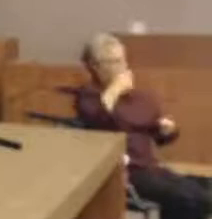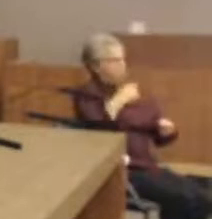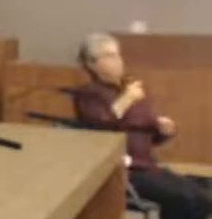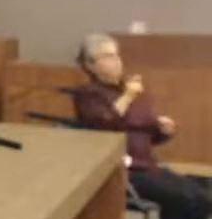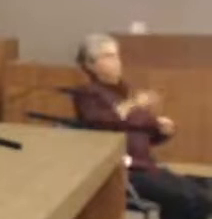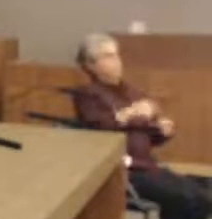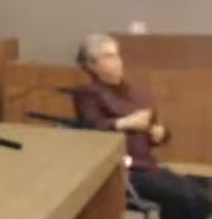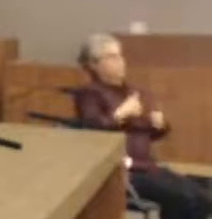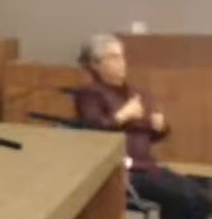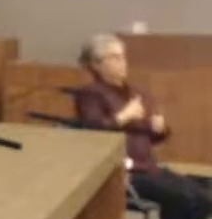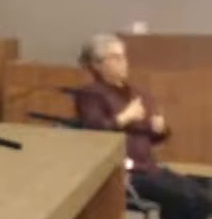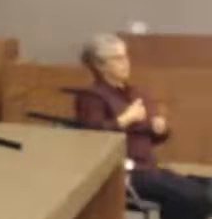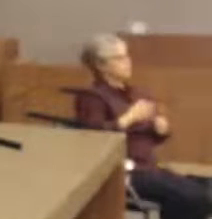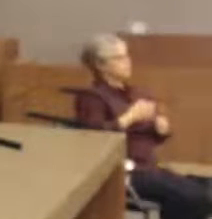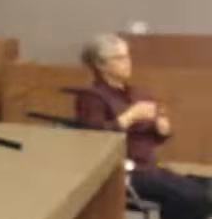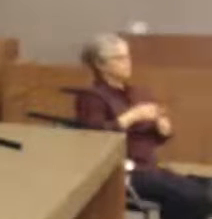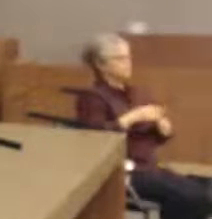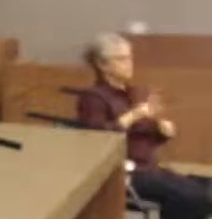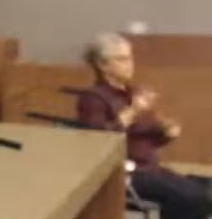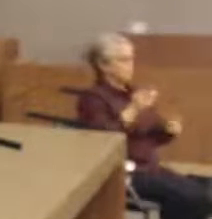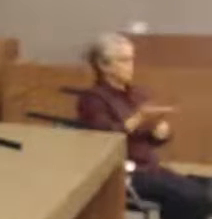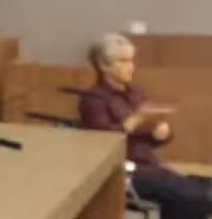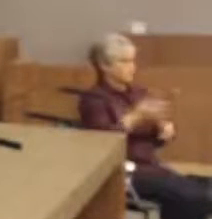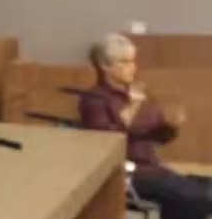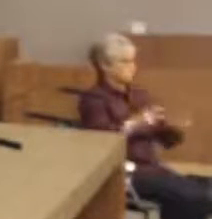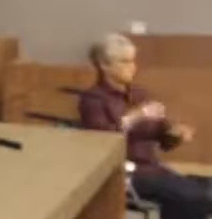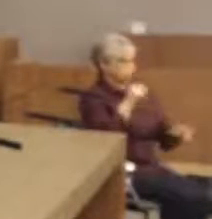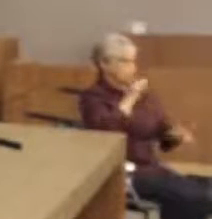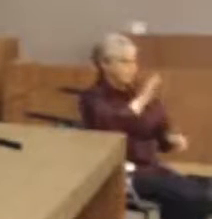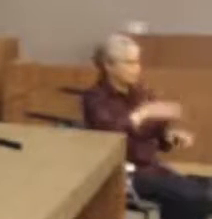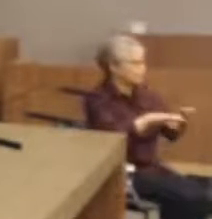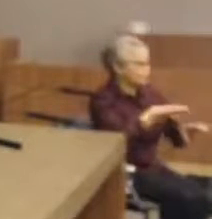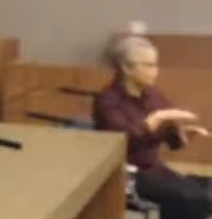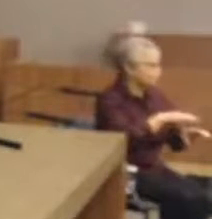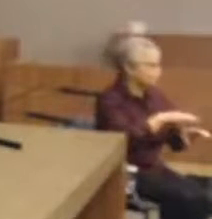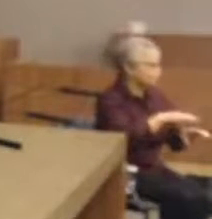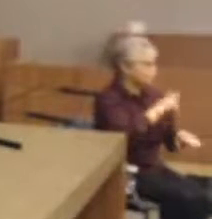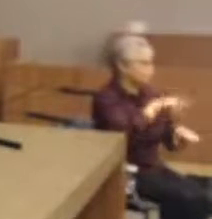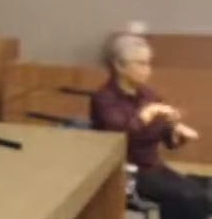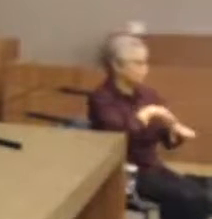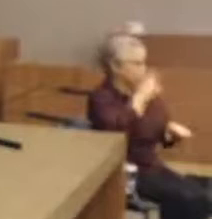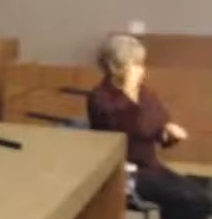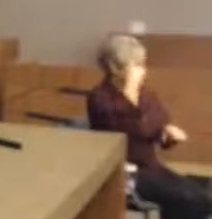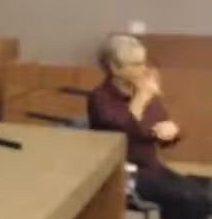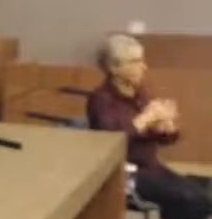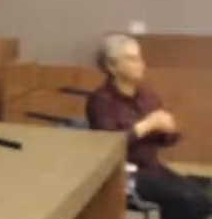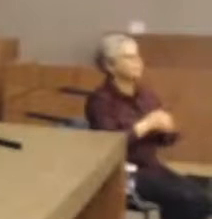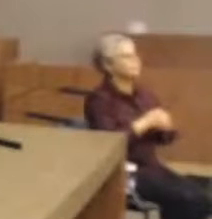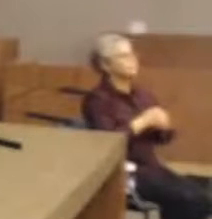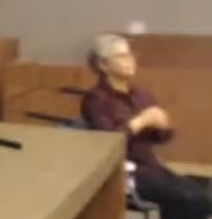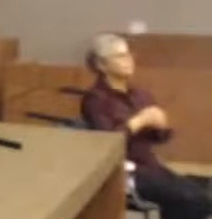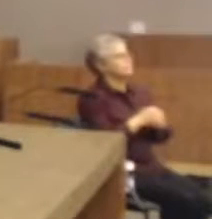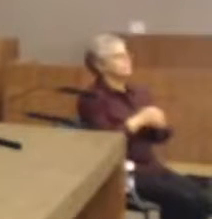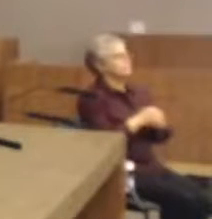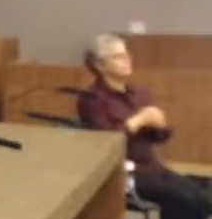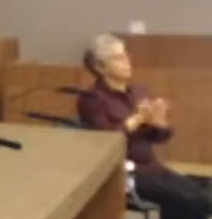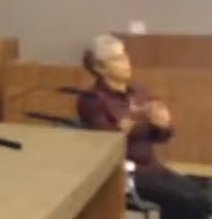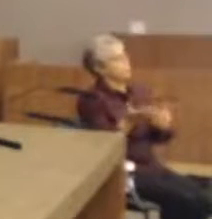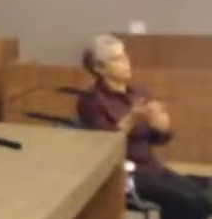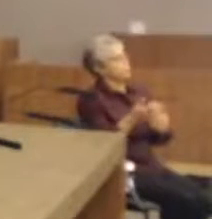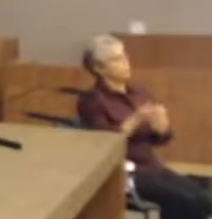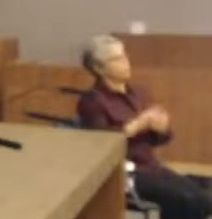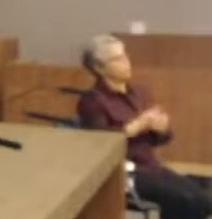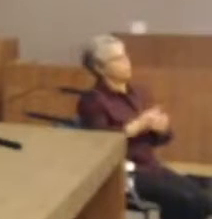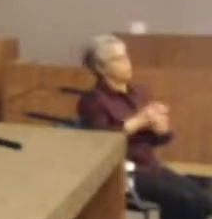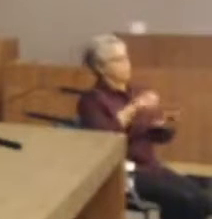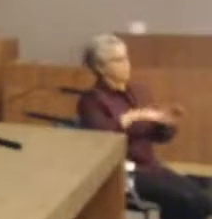out of your car or hit someone or be aggressive or say something. All those things that could be considered contributing are not necessarily under